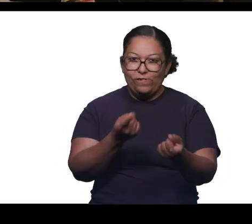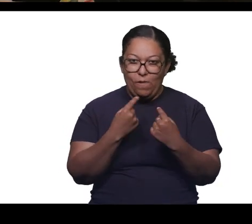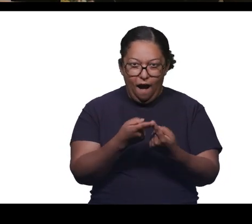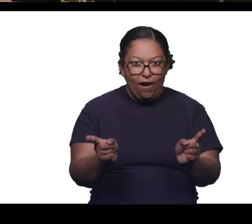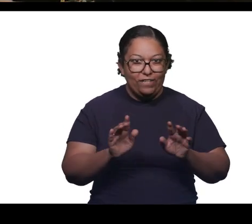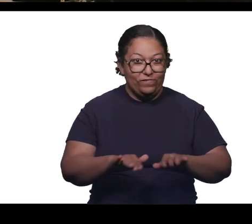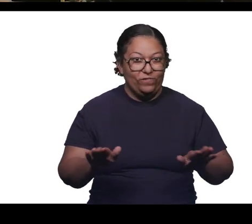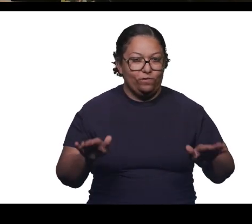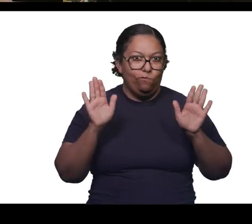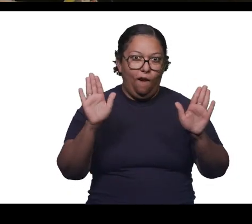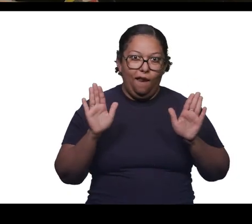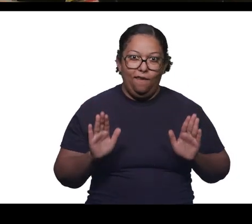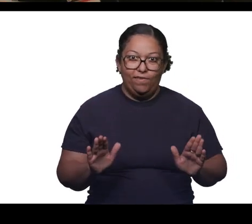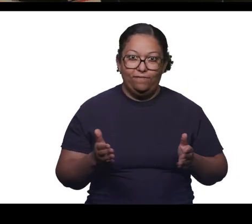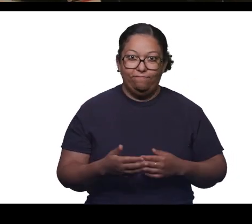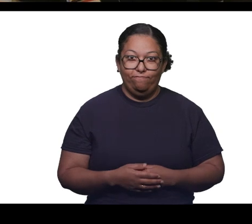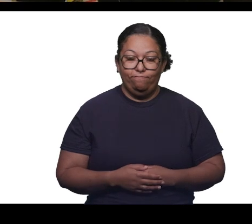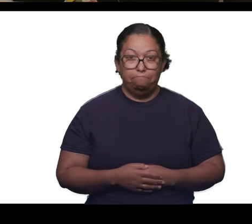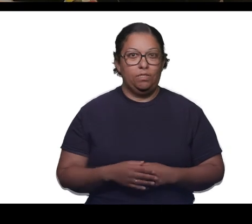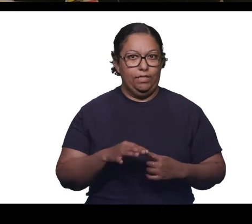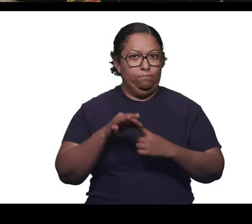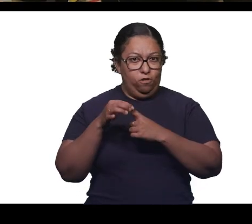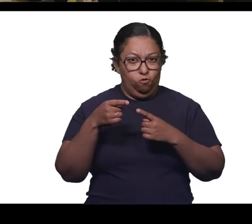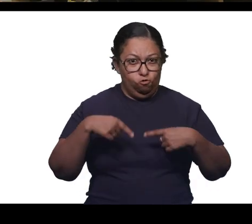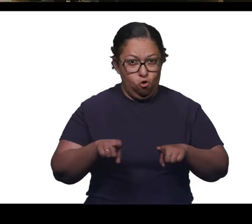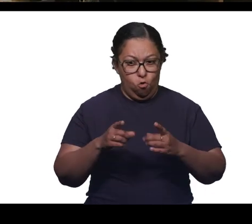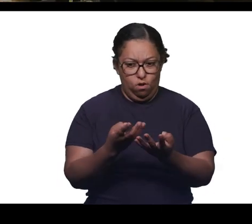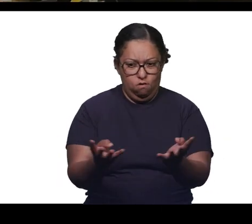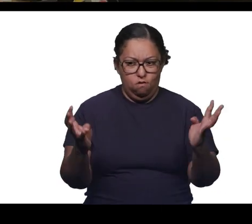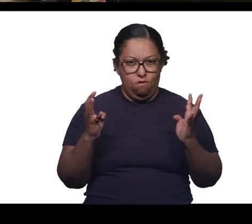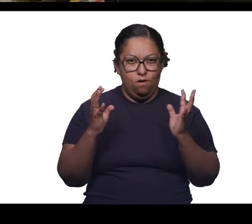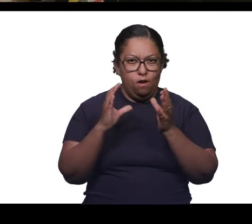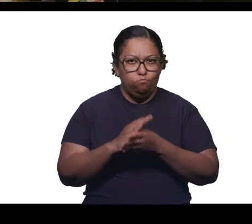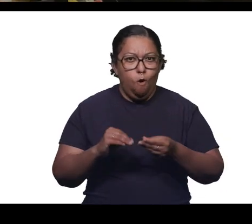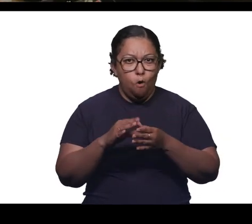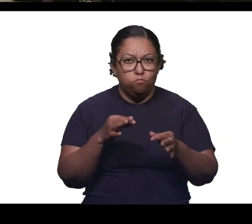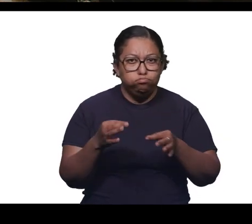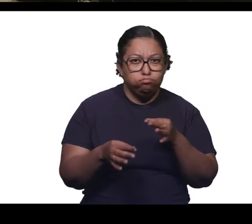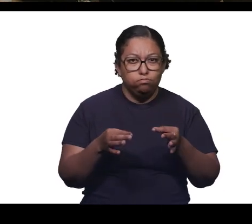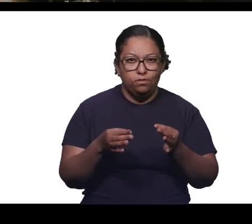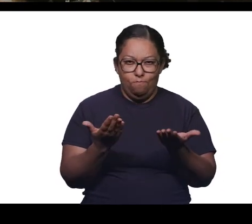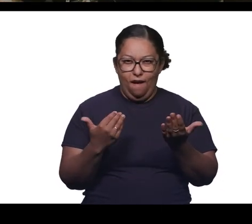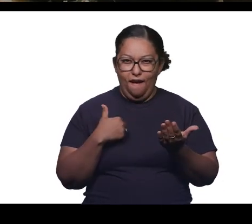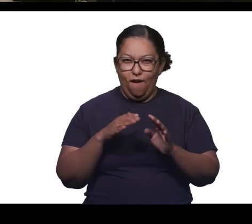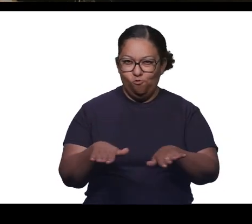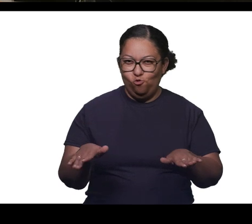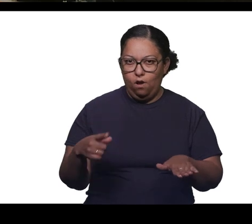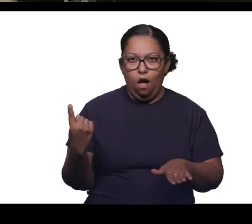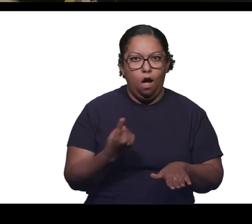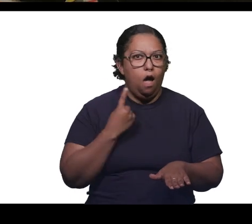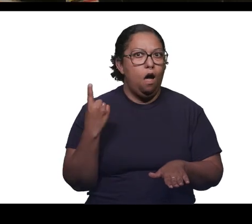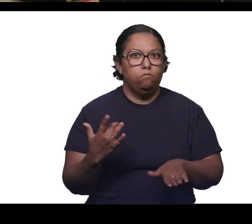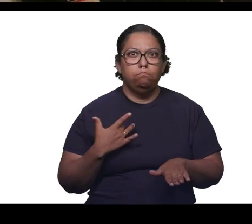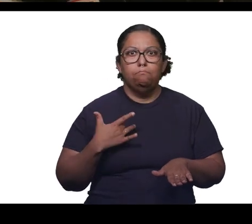Especially if you're doing a story time with a group. You might have children that are always going to share their thoughts and ideas and are really excited